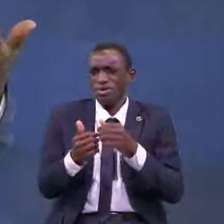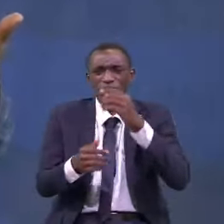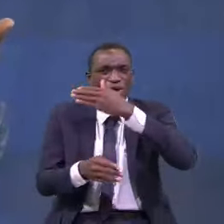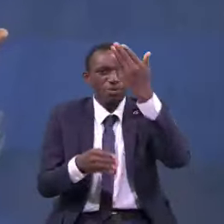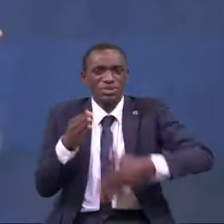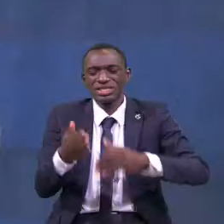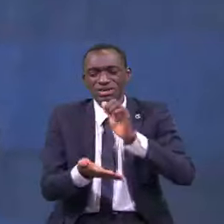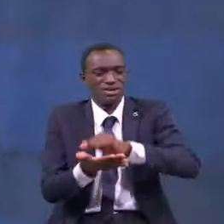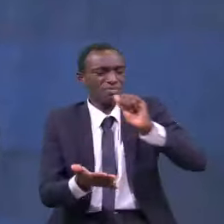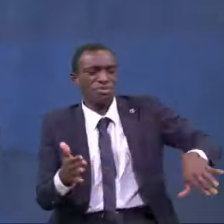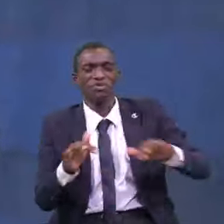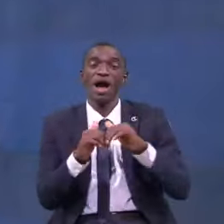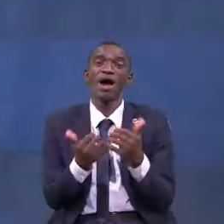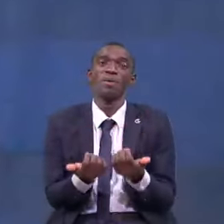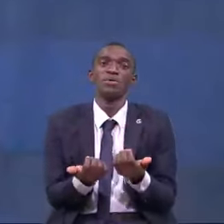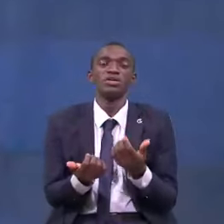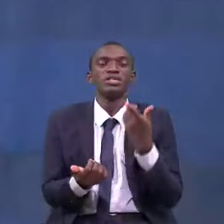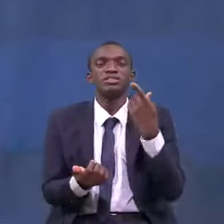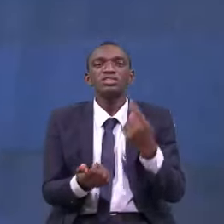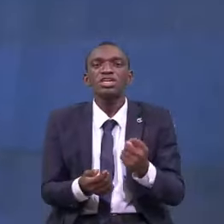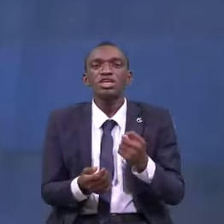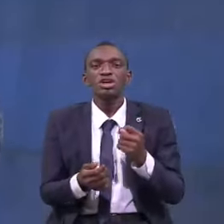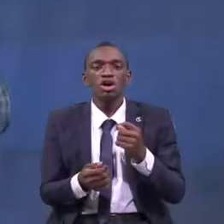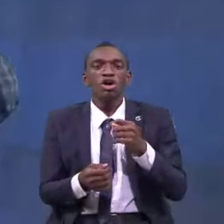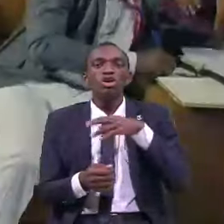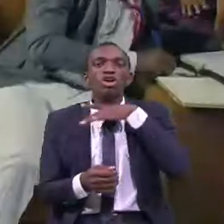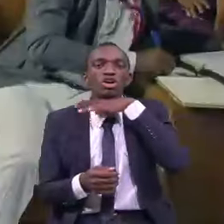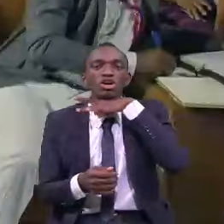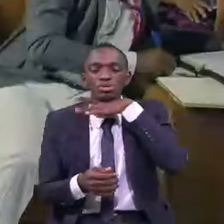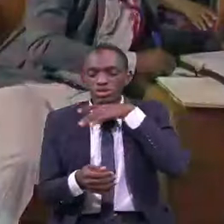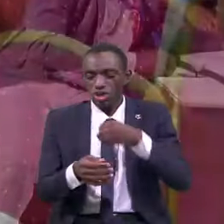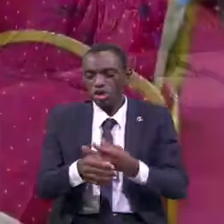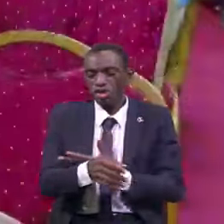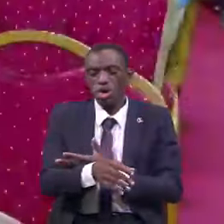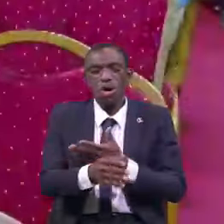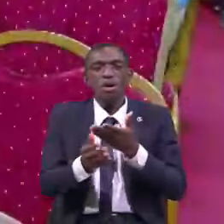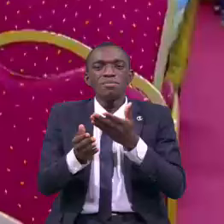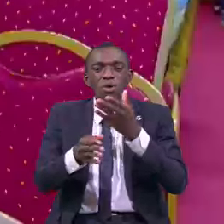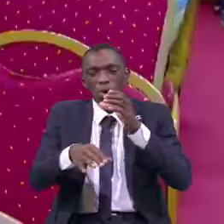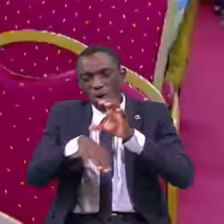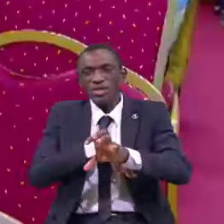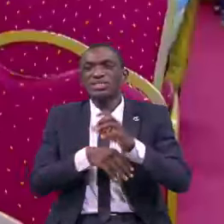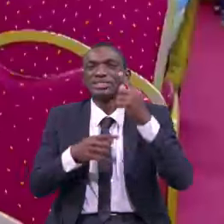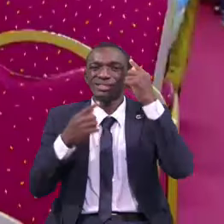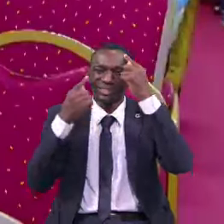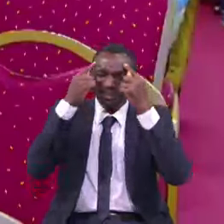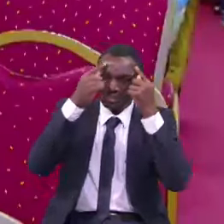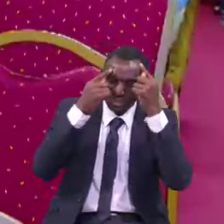The corruption brought the thinking, the cogitation of that incurable